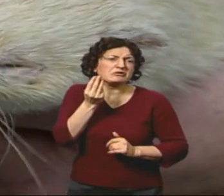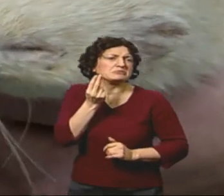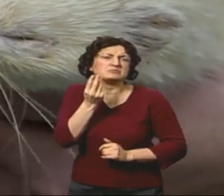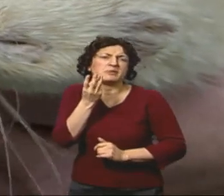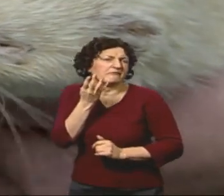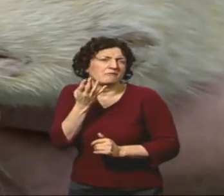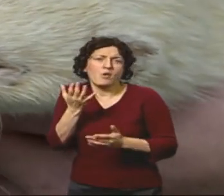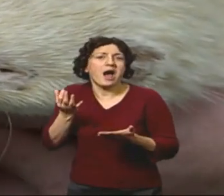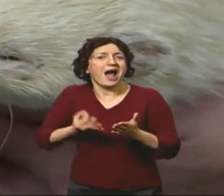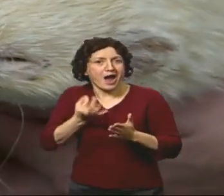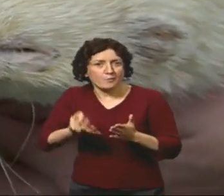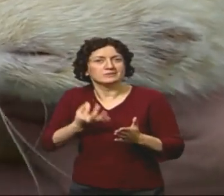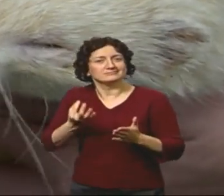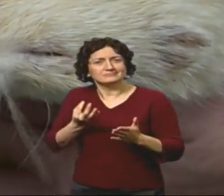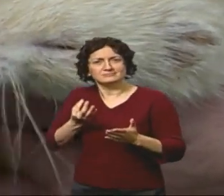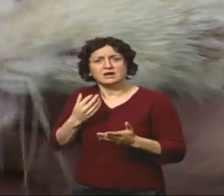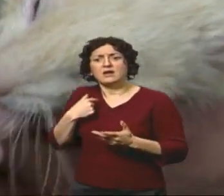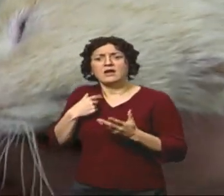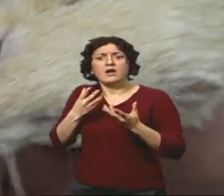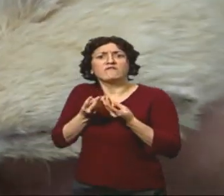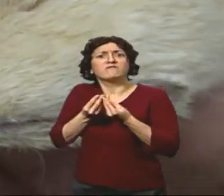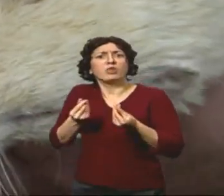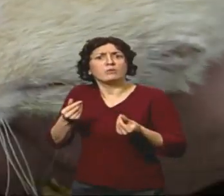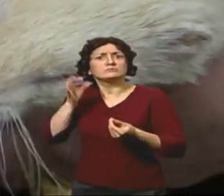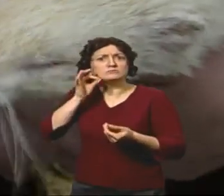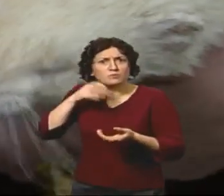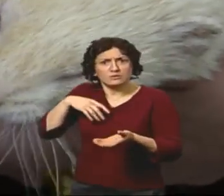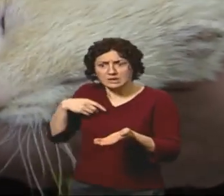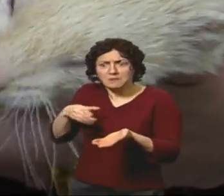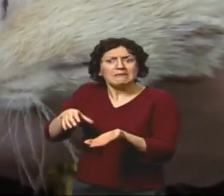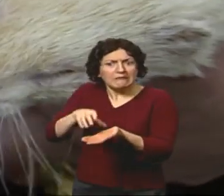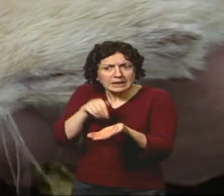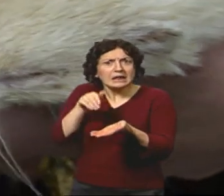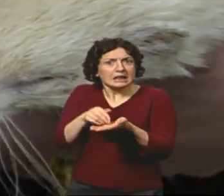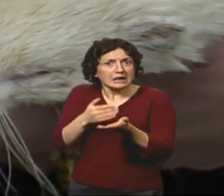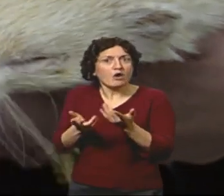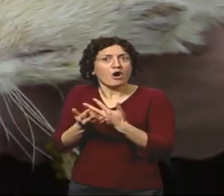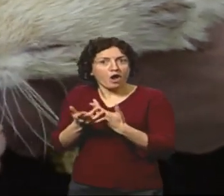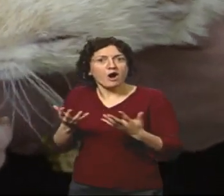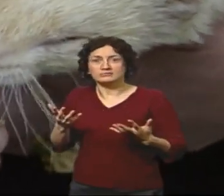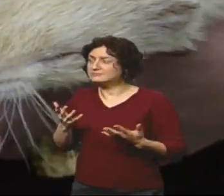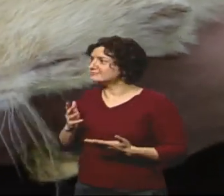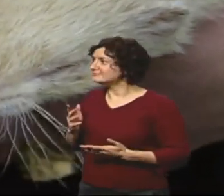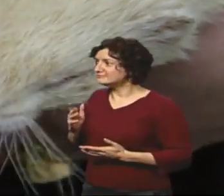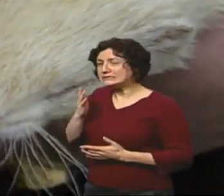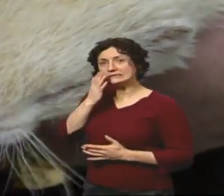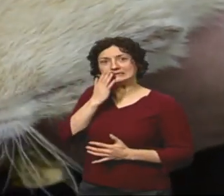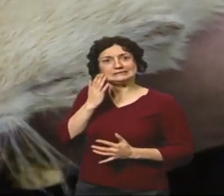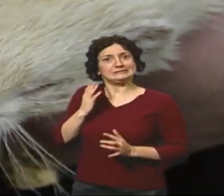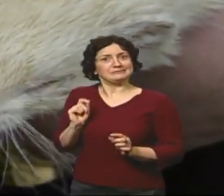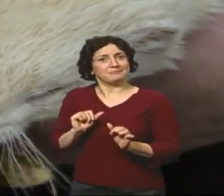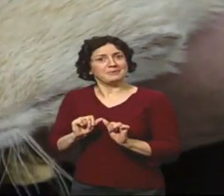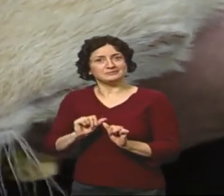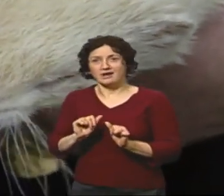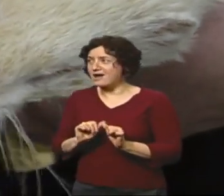more liquid I was giving him every 2 hours, but he's certainly better, aren't you? Is he